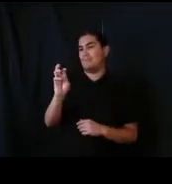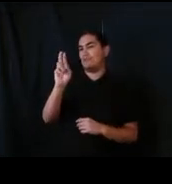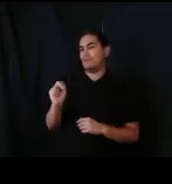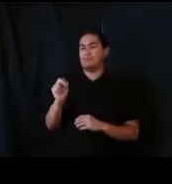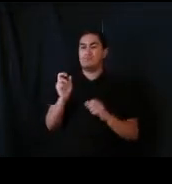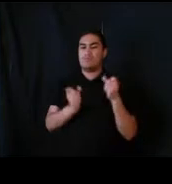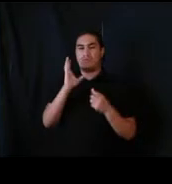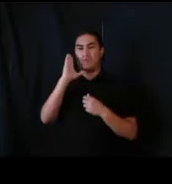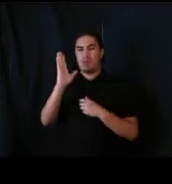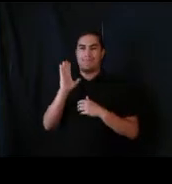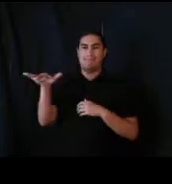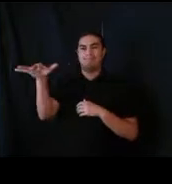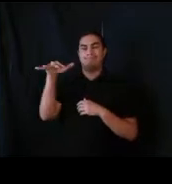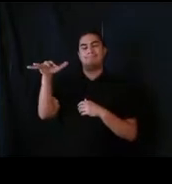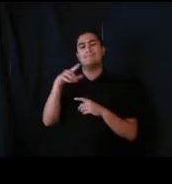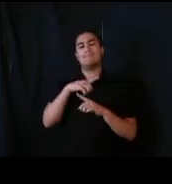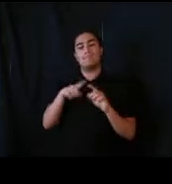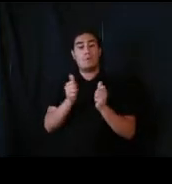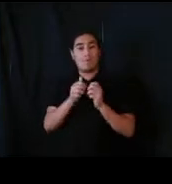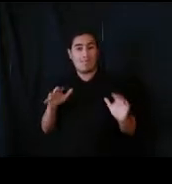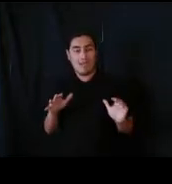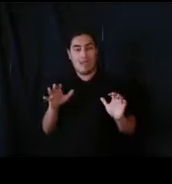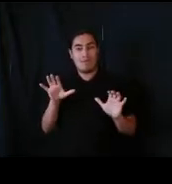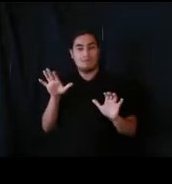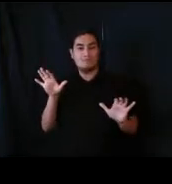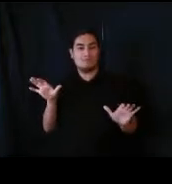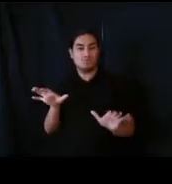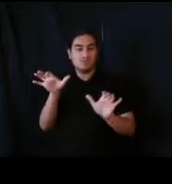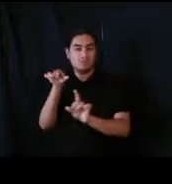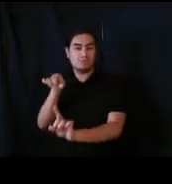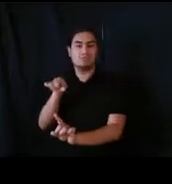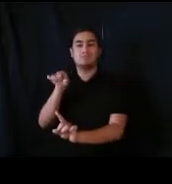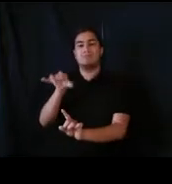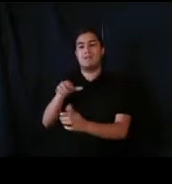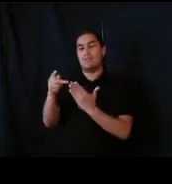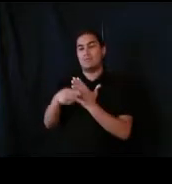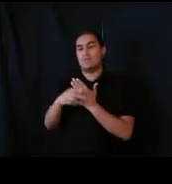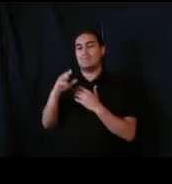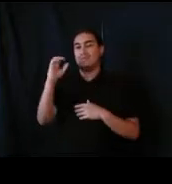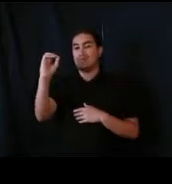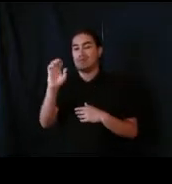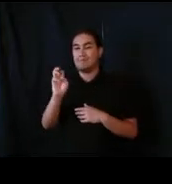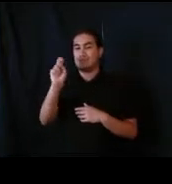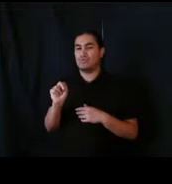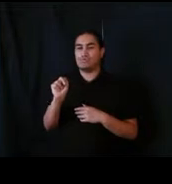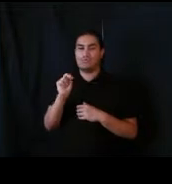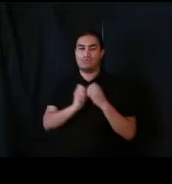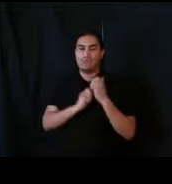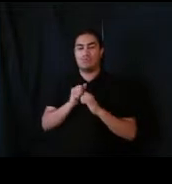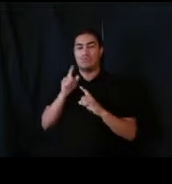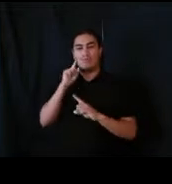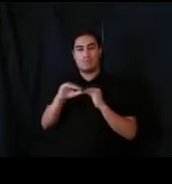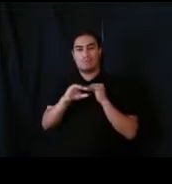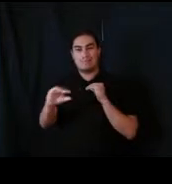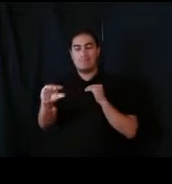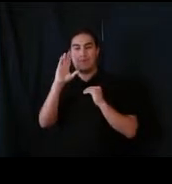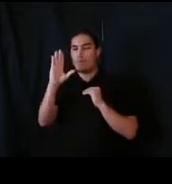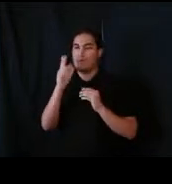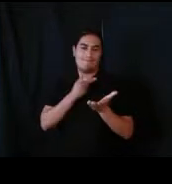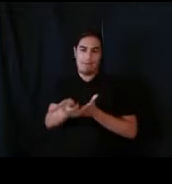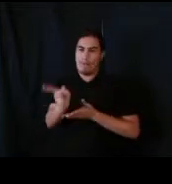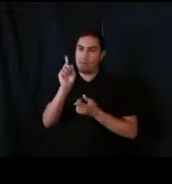our roads by then without incentivizing local jurisdictions to build projects that include zero emission infrastructure are stable failed to reach